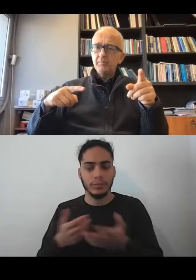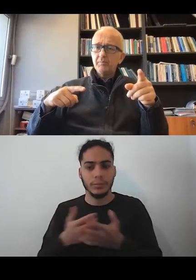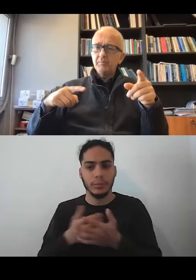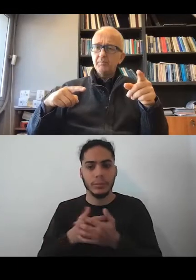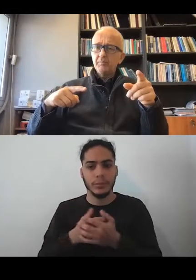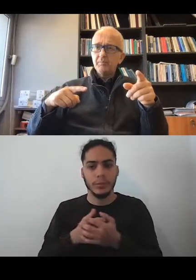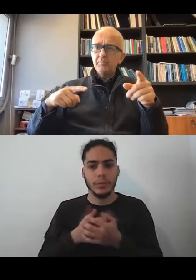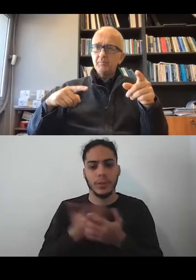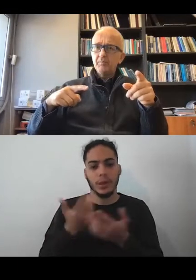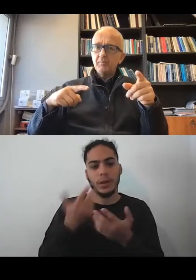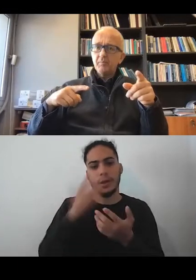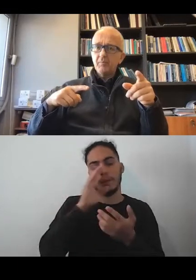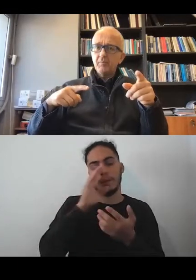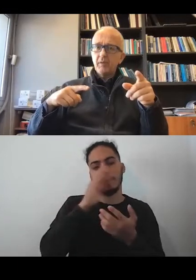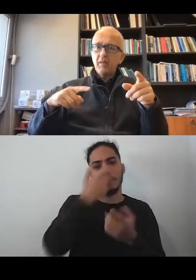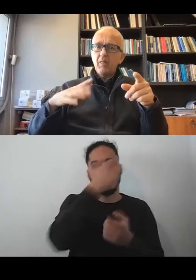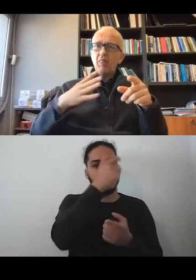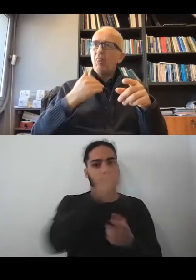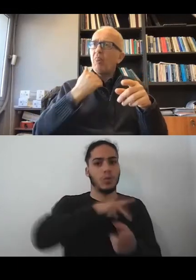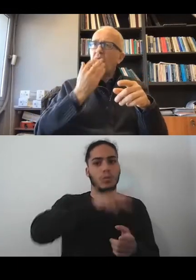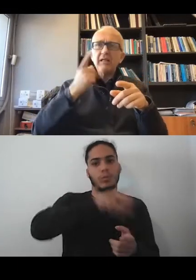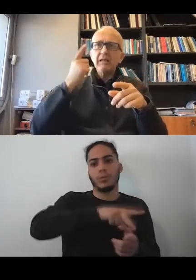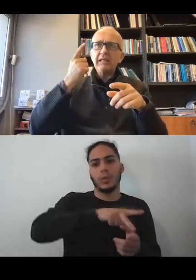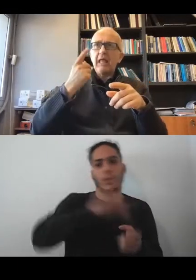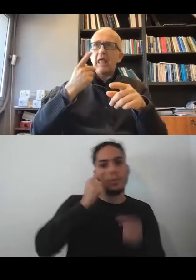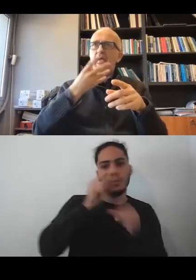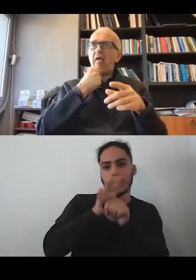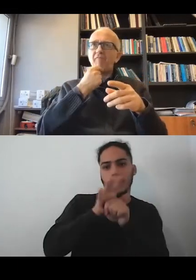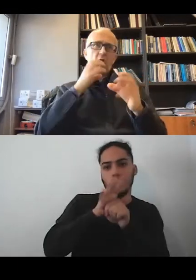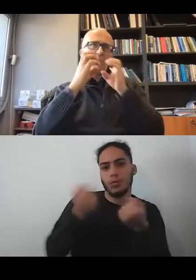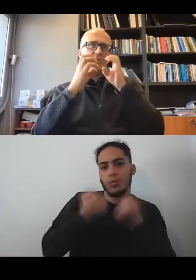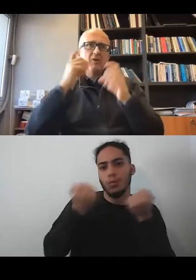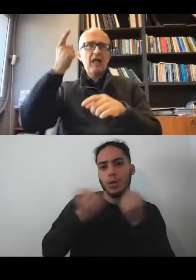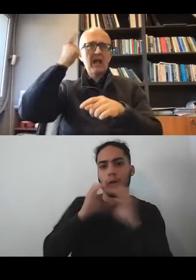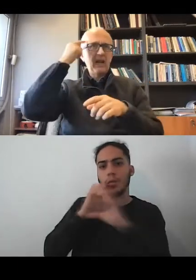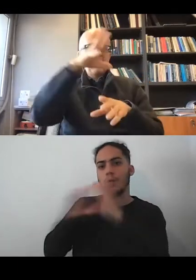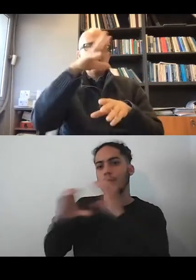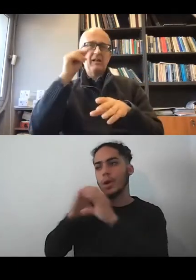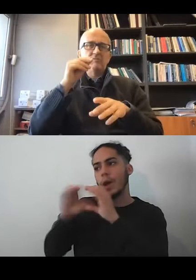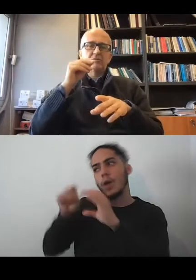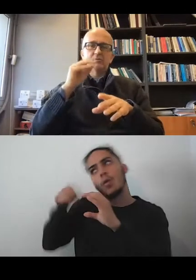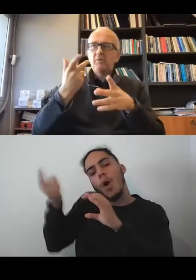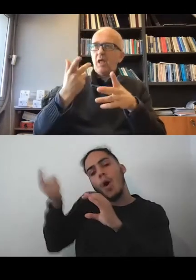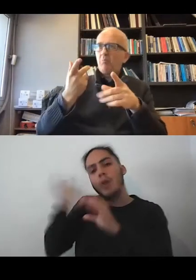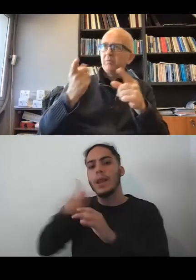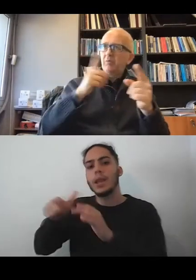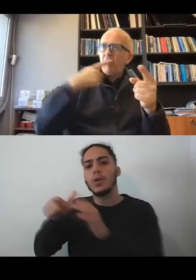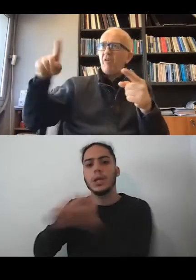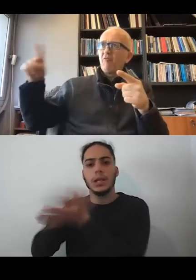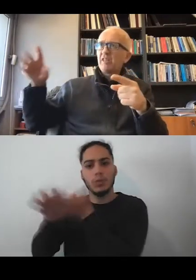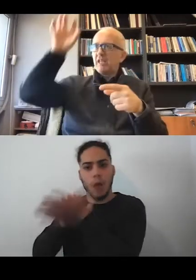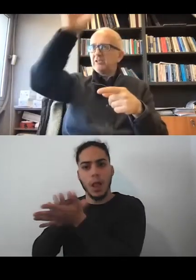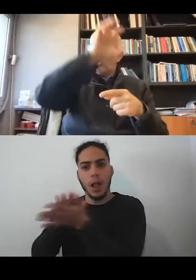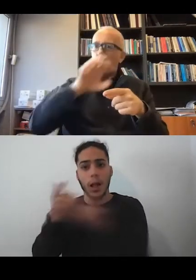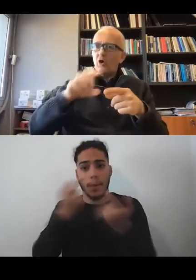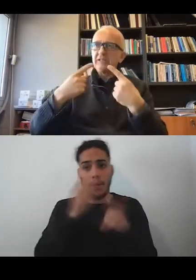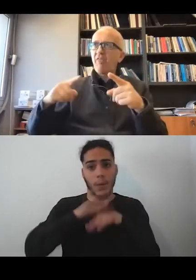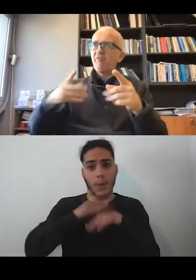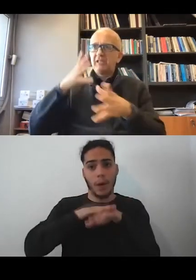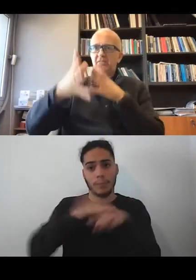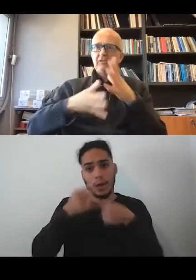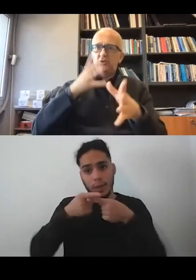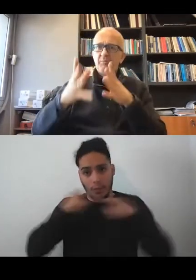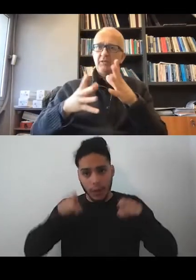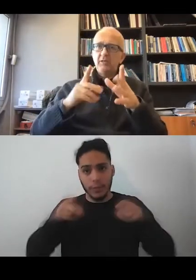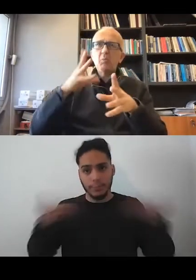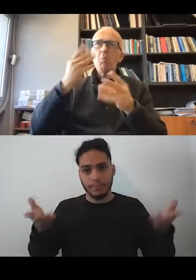unintelligible to other speakers or other signers who are not native signers of a particular language. I mean,